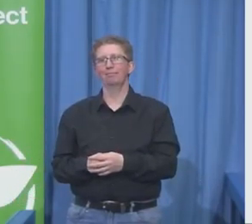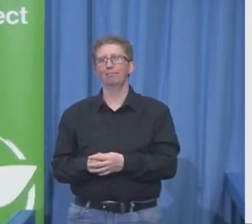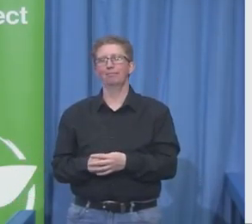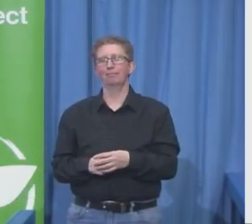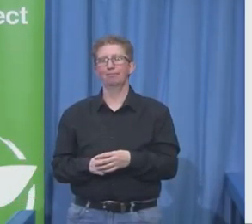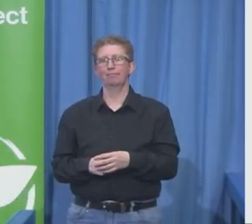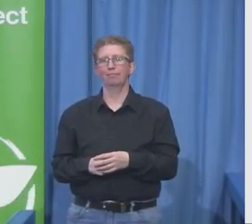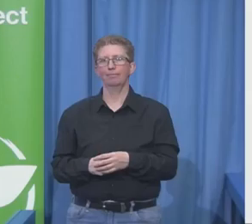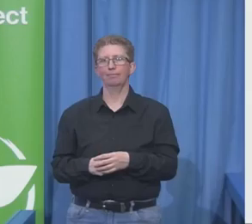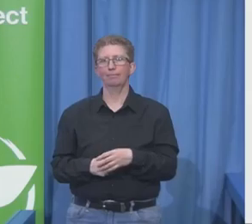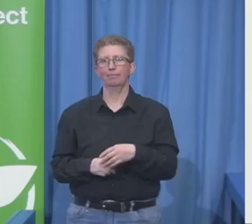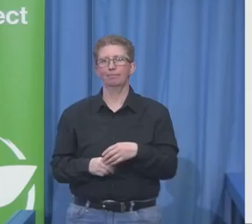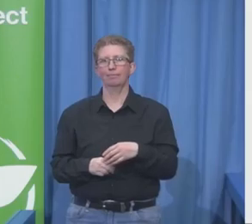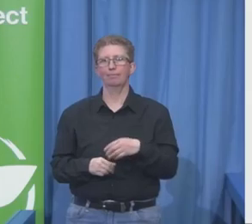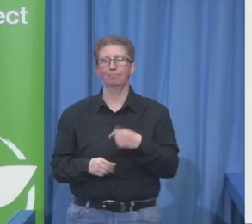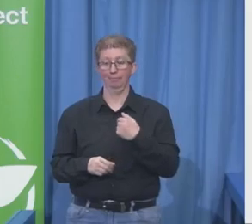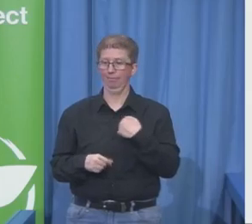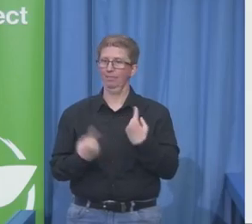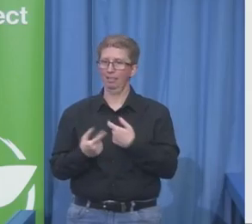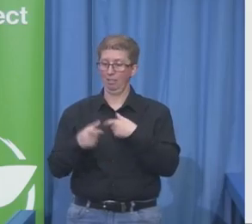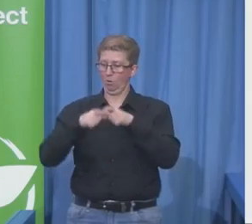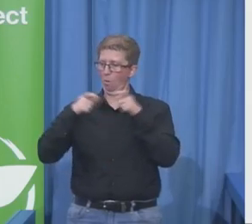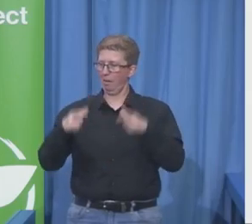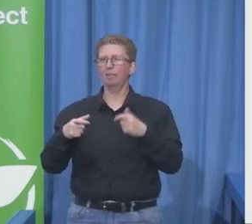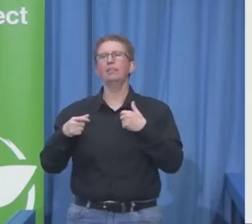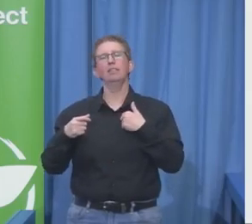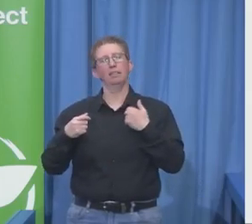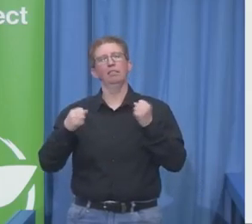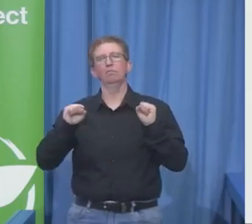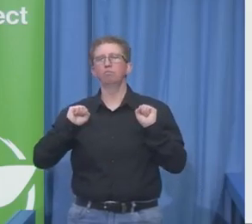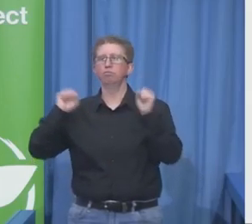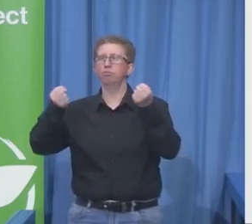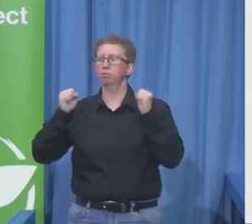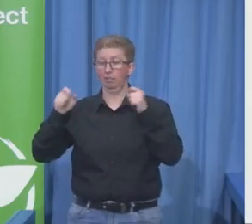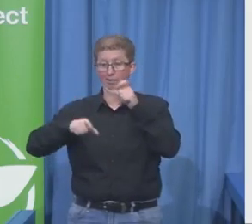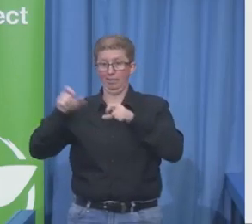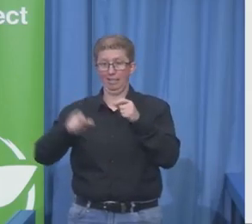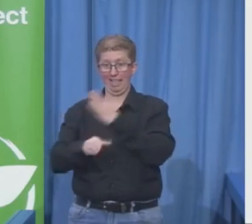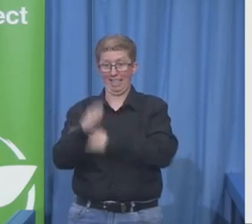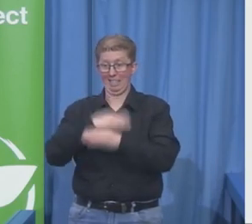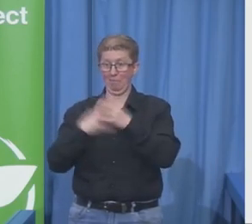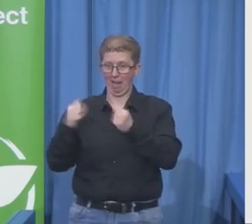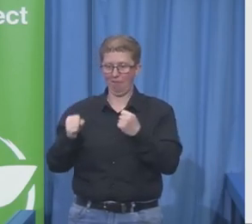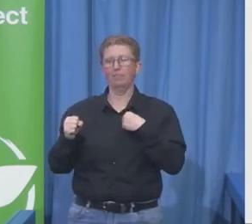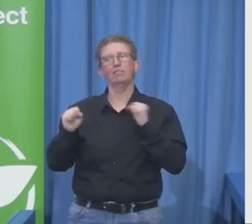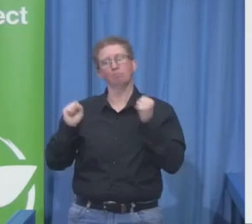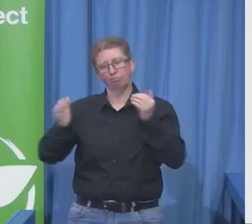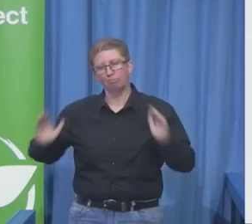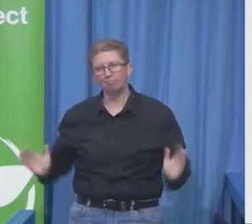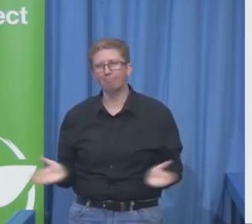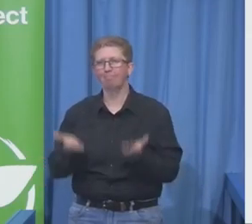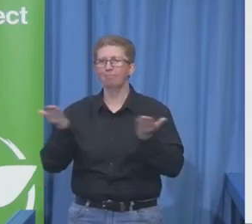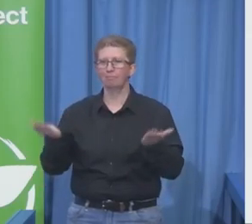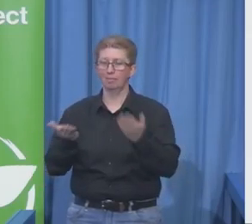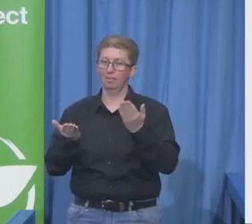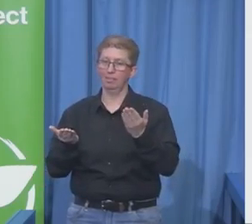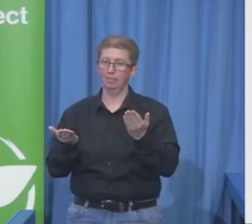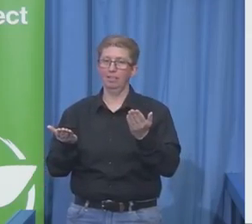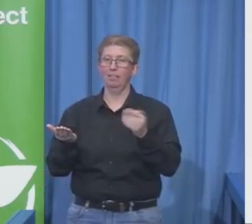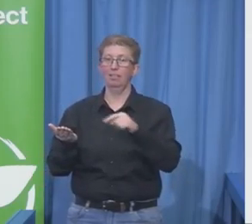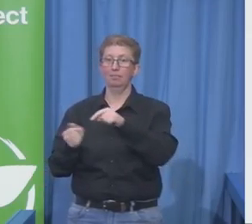with disabilities to visit our facilities, we give them a walkthrough of various roles that they can do. We offer